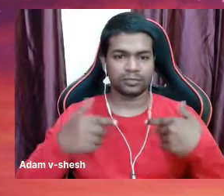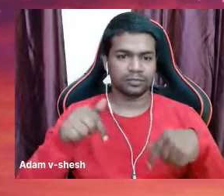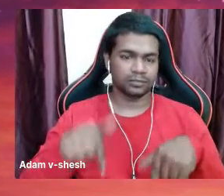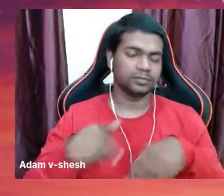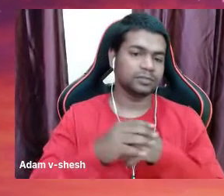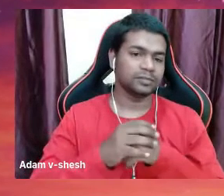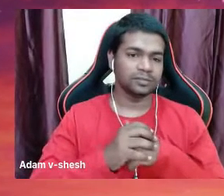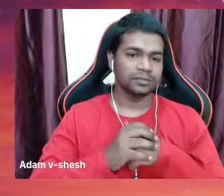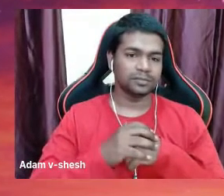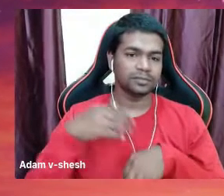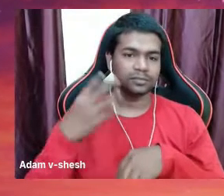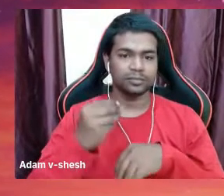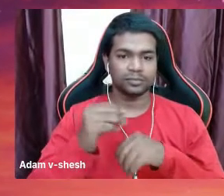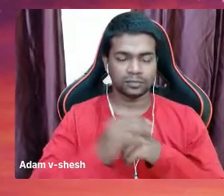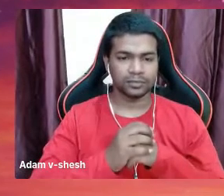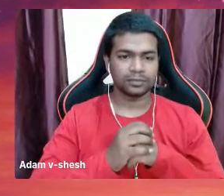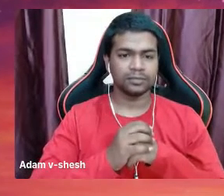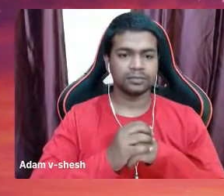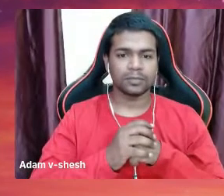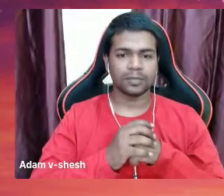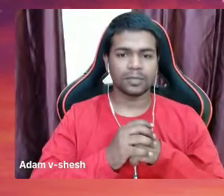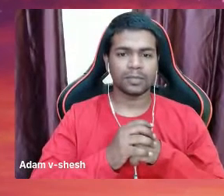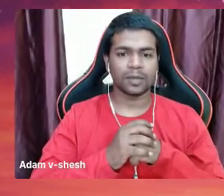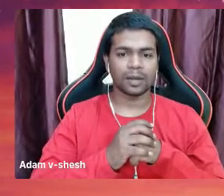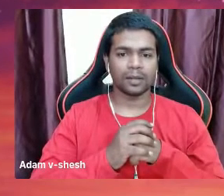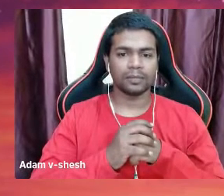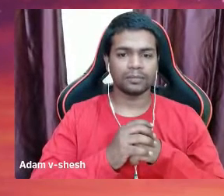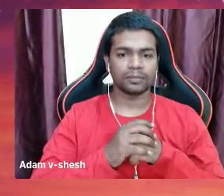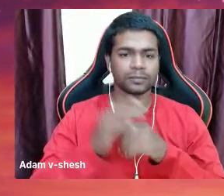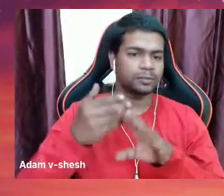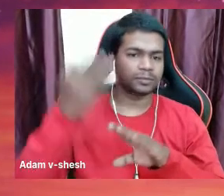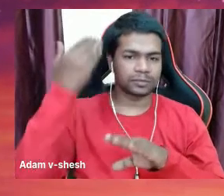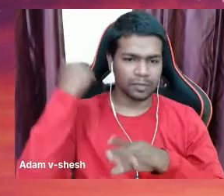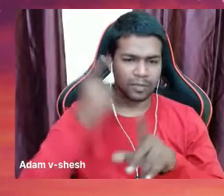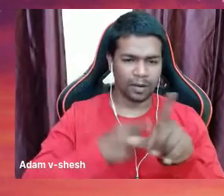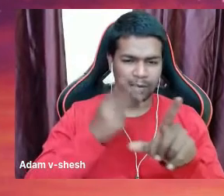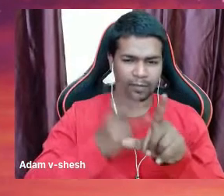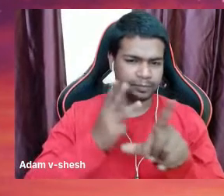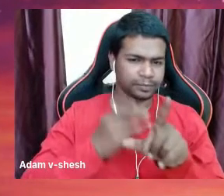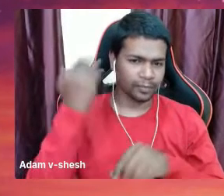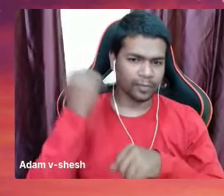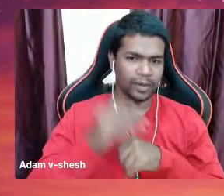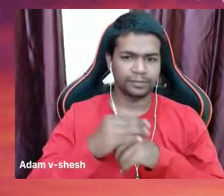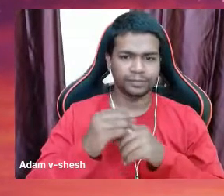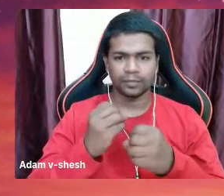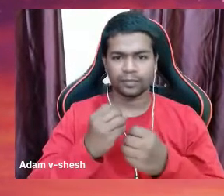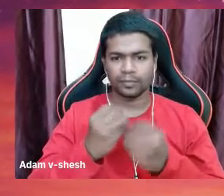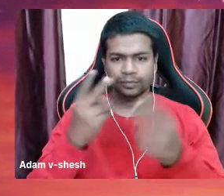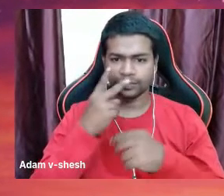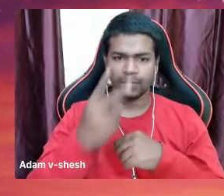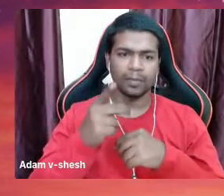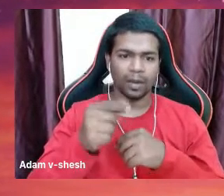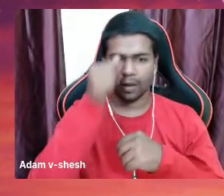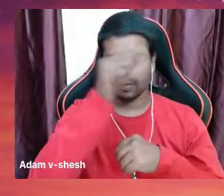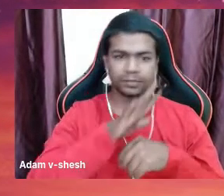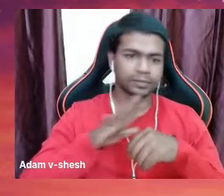and being amongst old friends. So over the last couple of years, as many of us have seen, the Indian startup